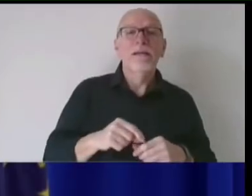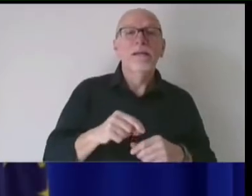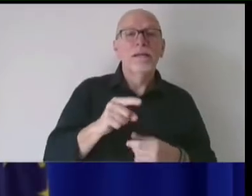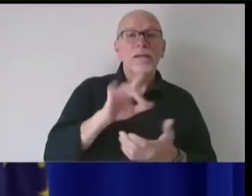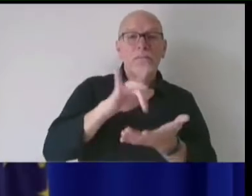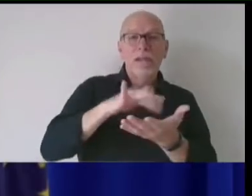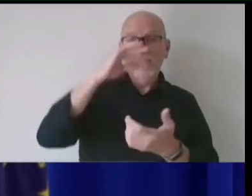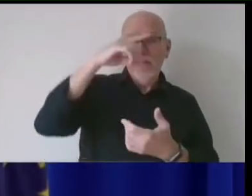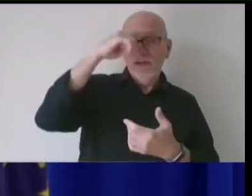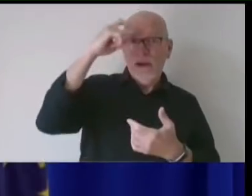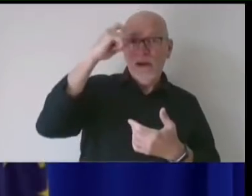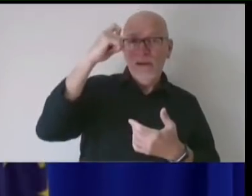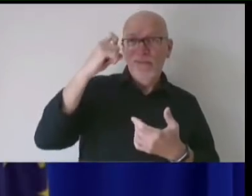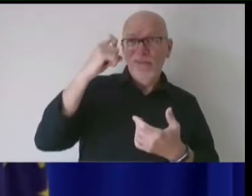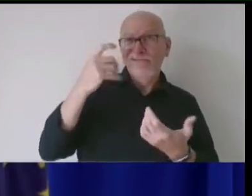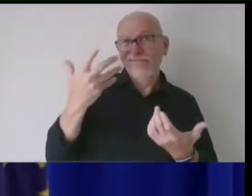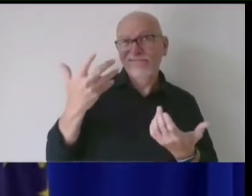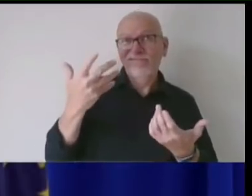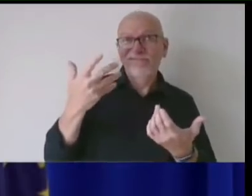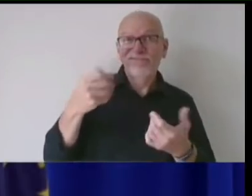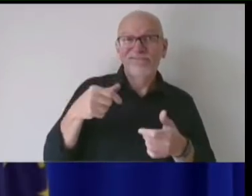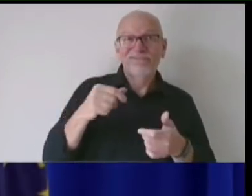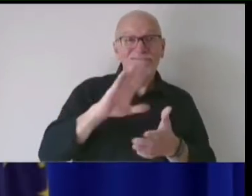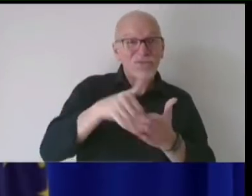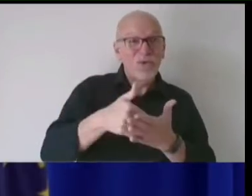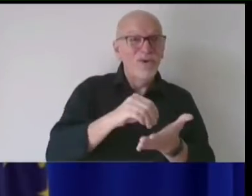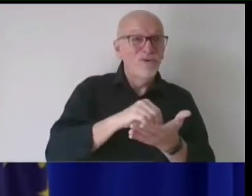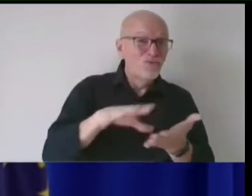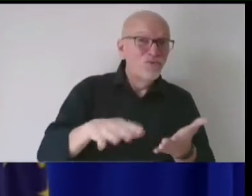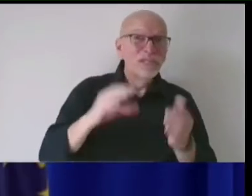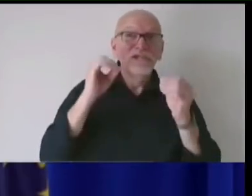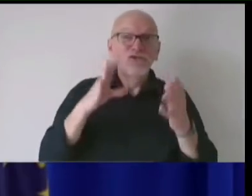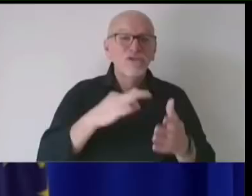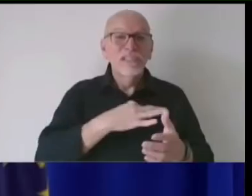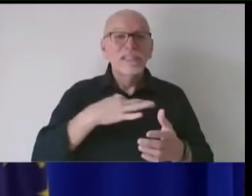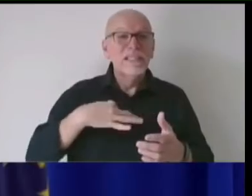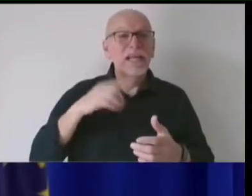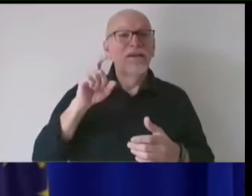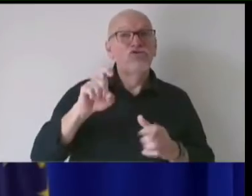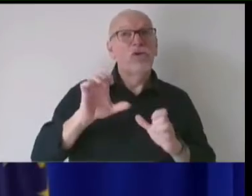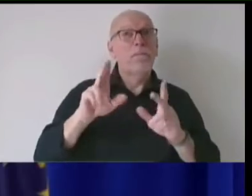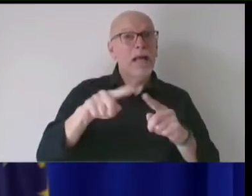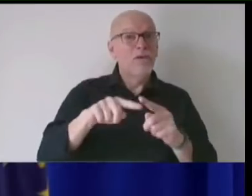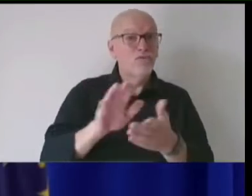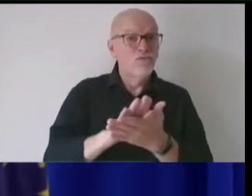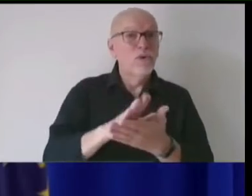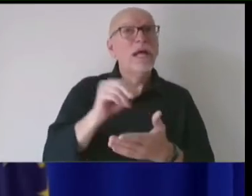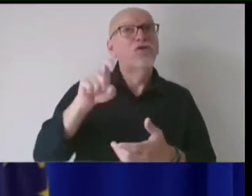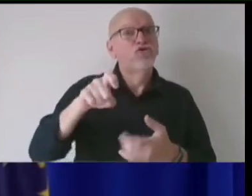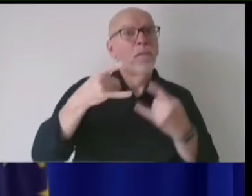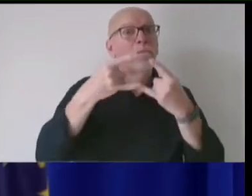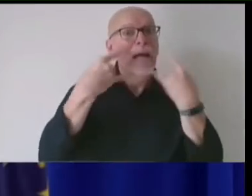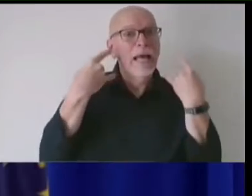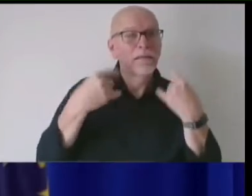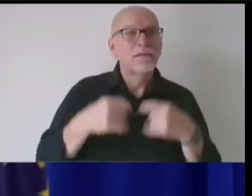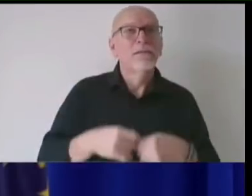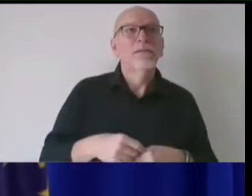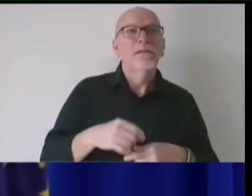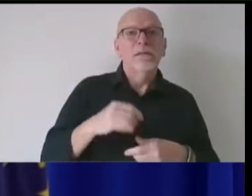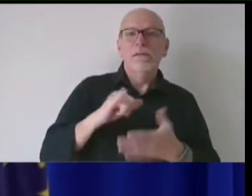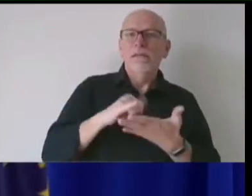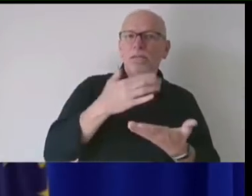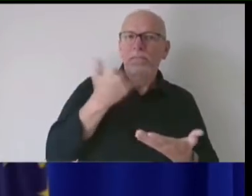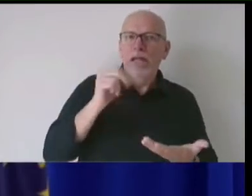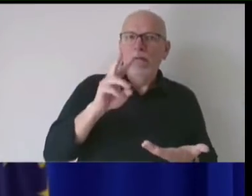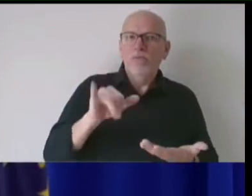summer, even sooner than that, that all students, teachers, and staff should go back to school and they should be masked. And that would be the way that we